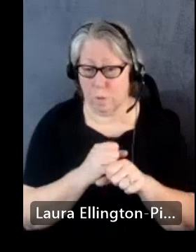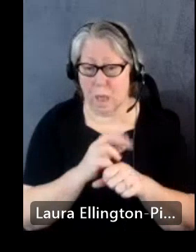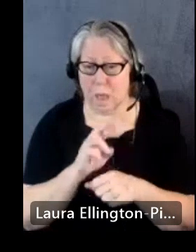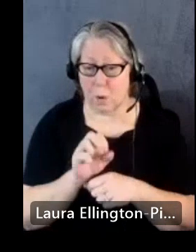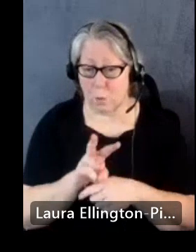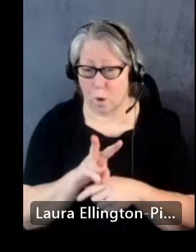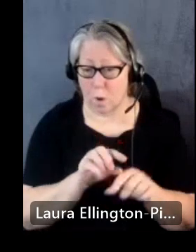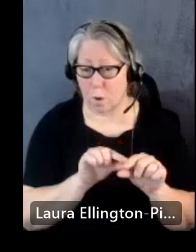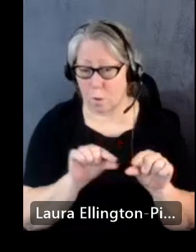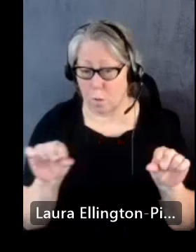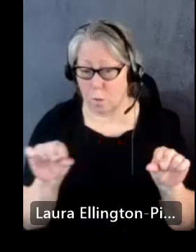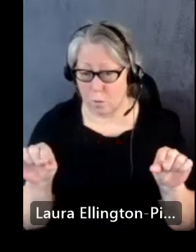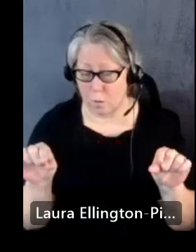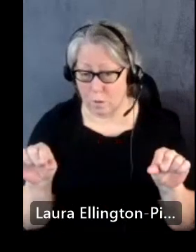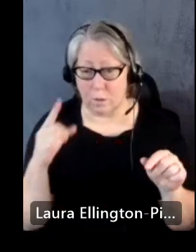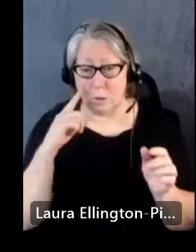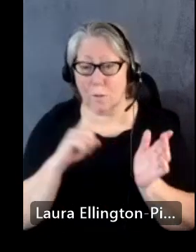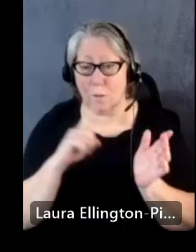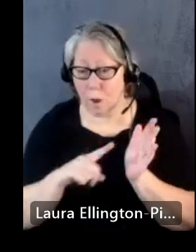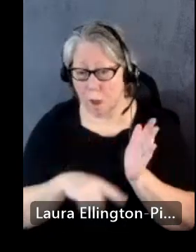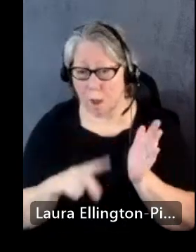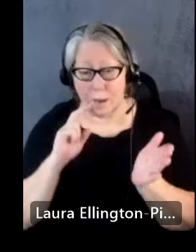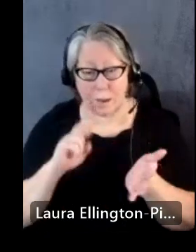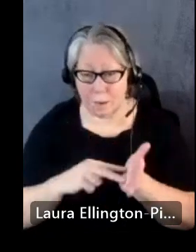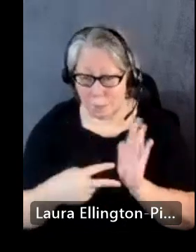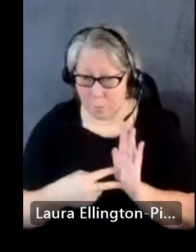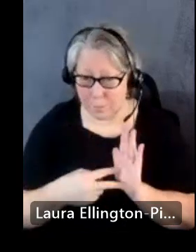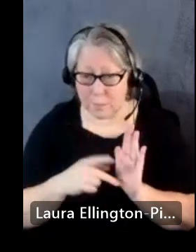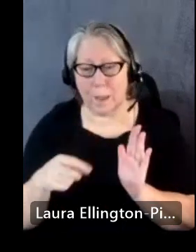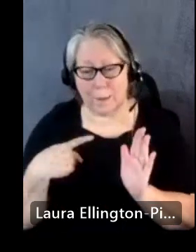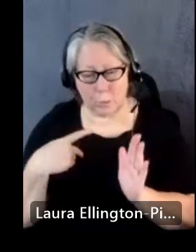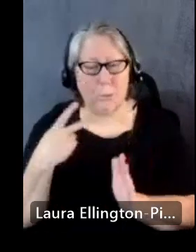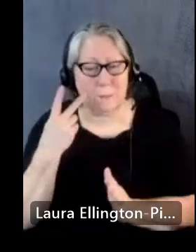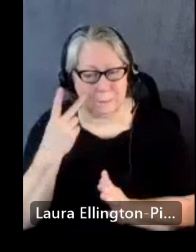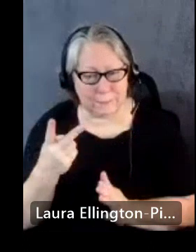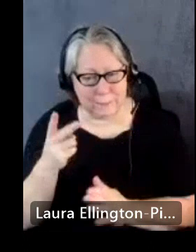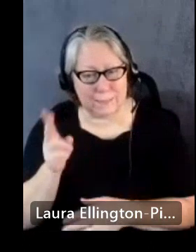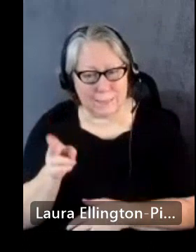change. So for auditing purposes, we need to see the history of that. So if